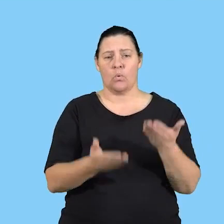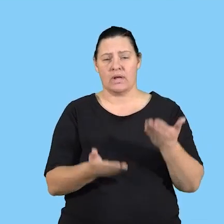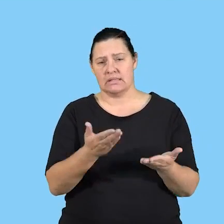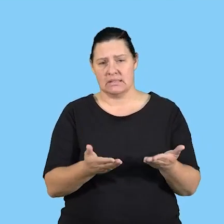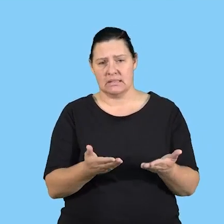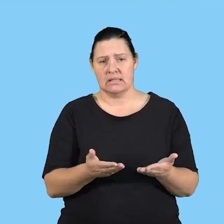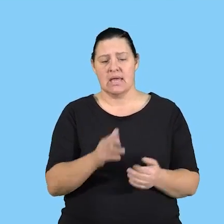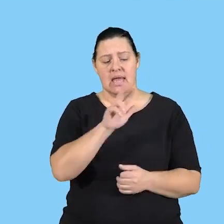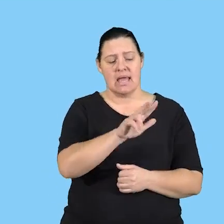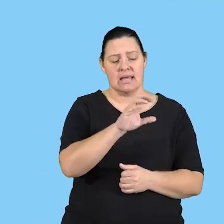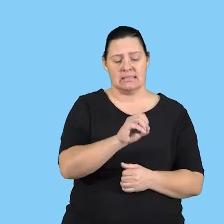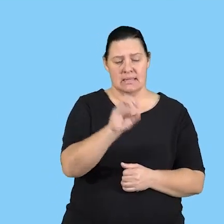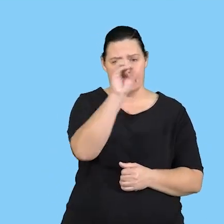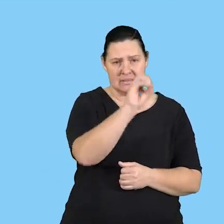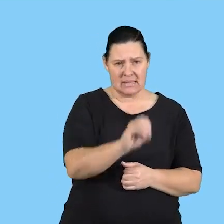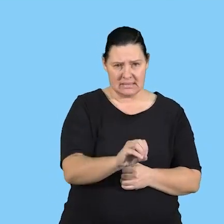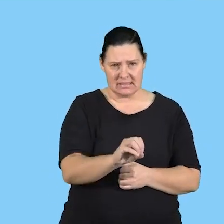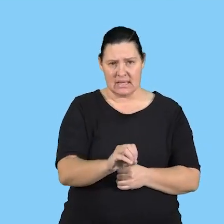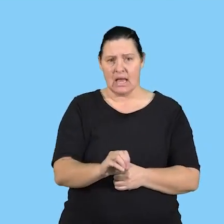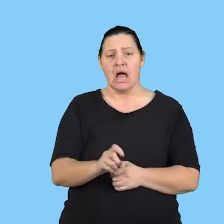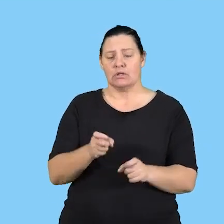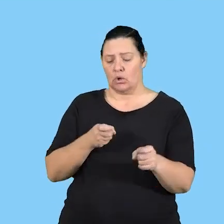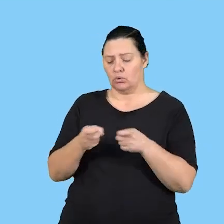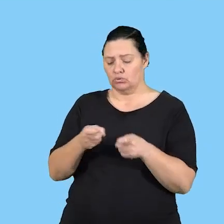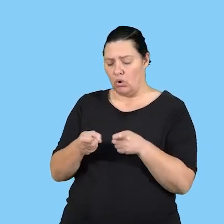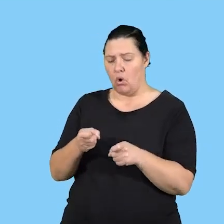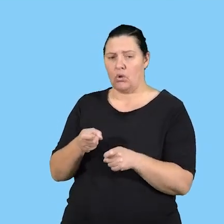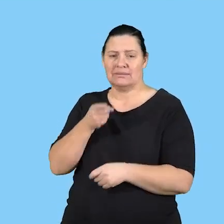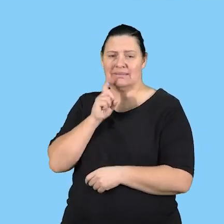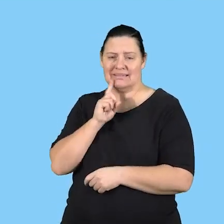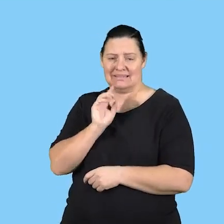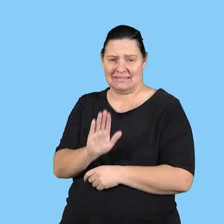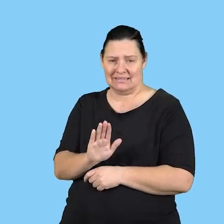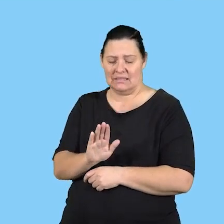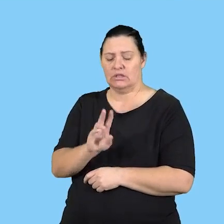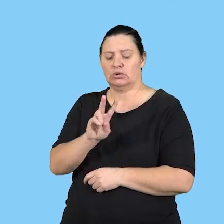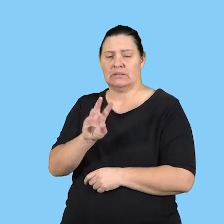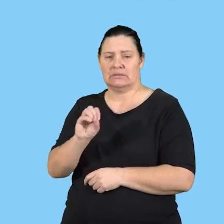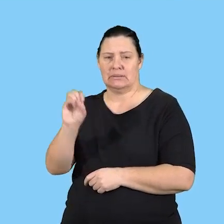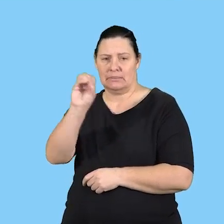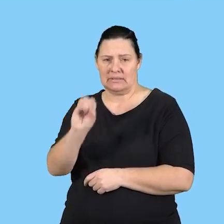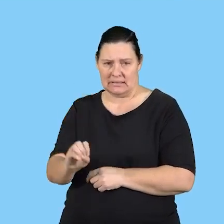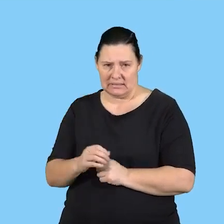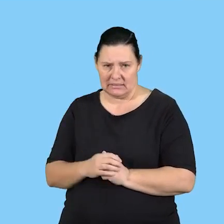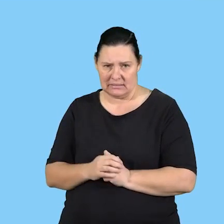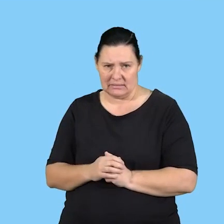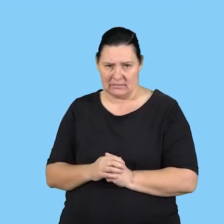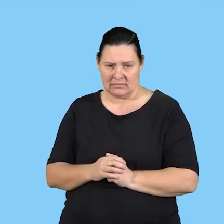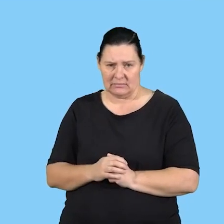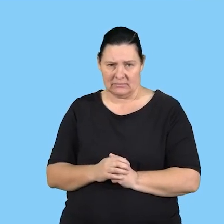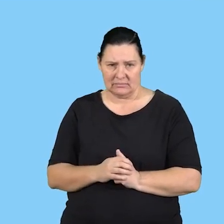a weighting of 80% and control tests with a weighting